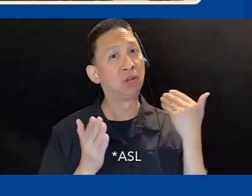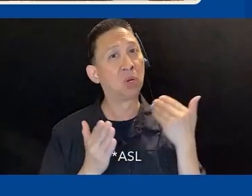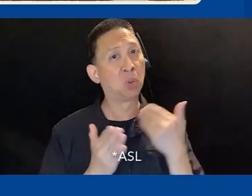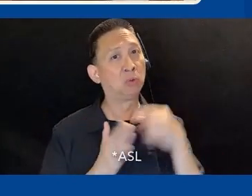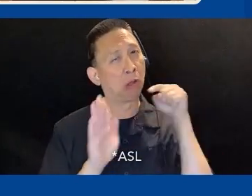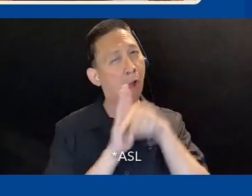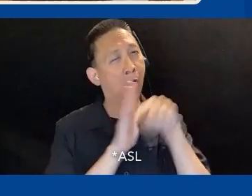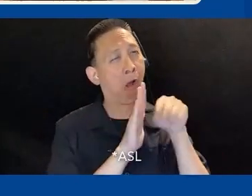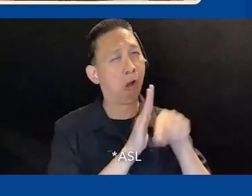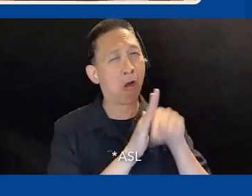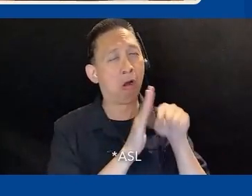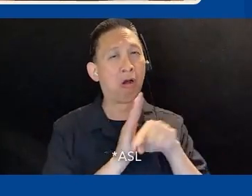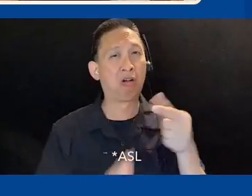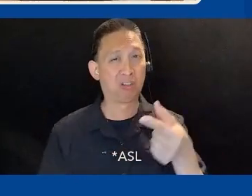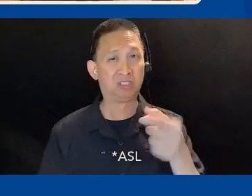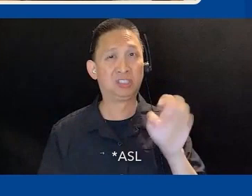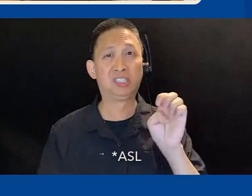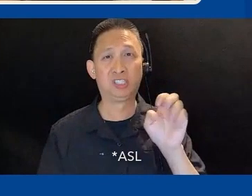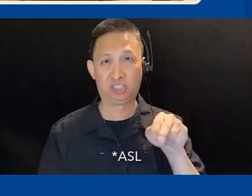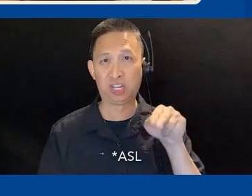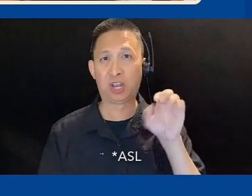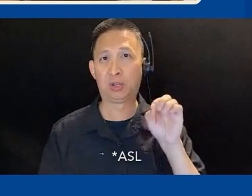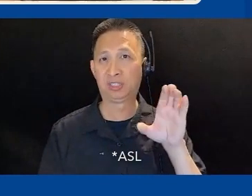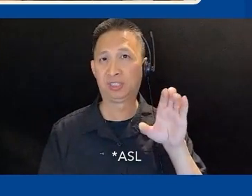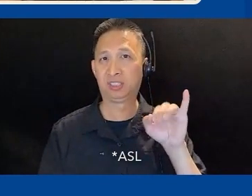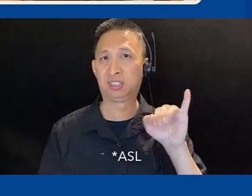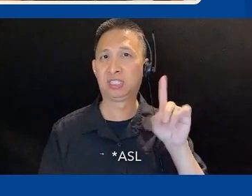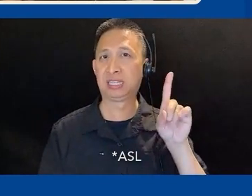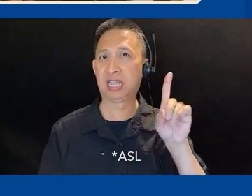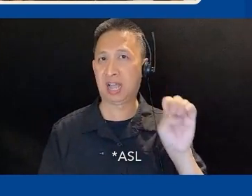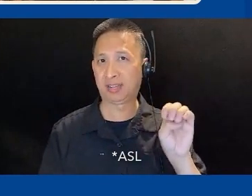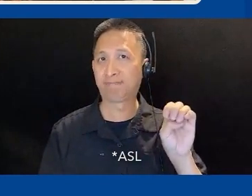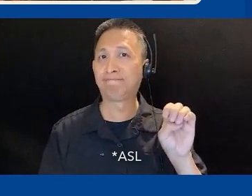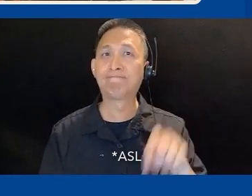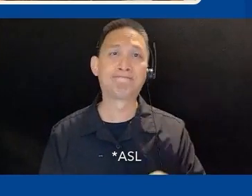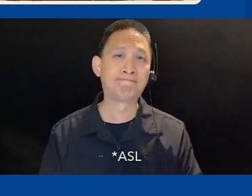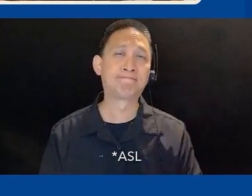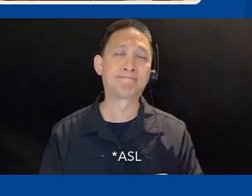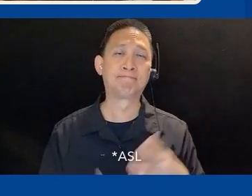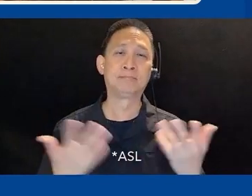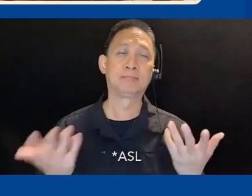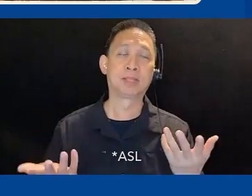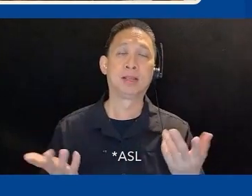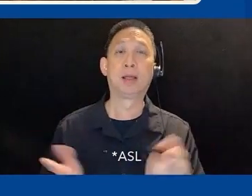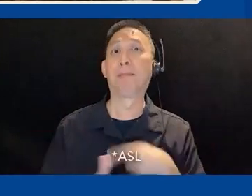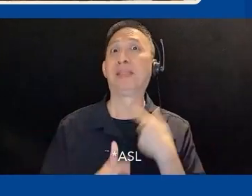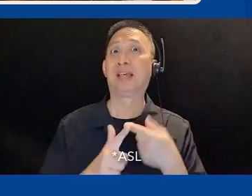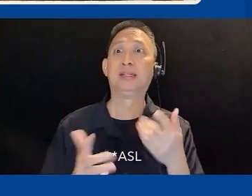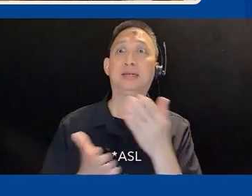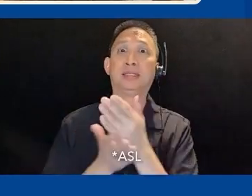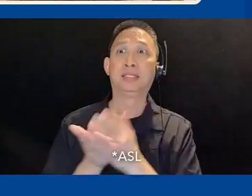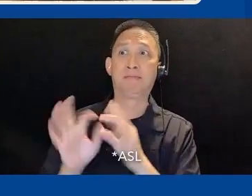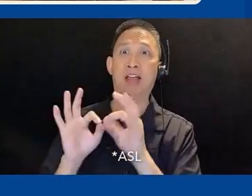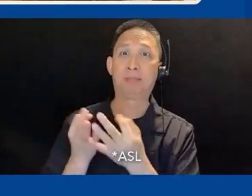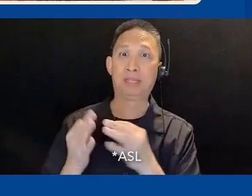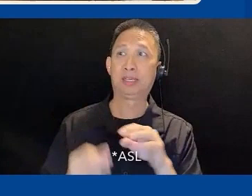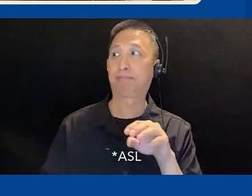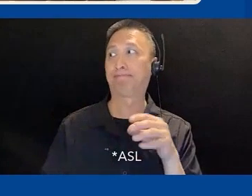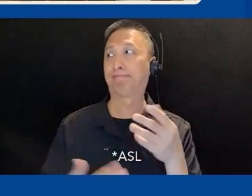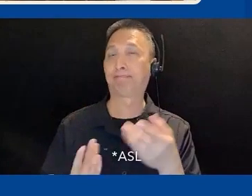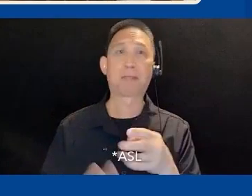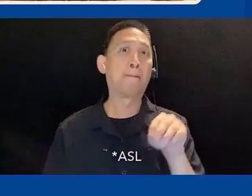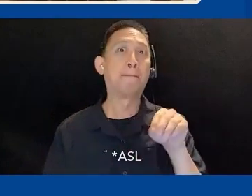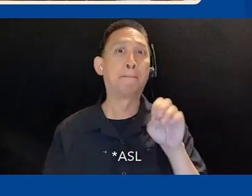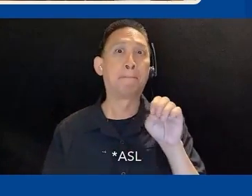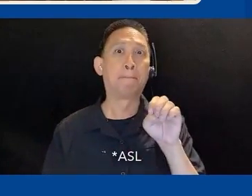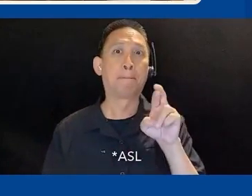whole Islamophobia industry supported by people like the Mercer family, who've poured hundreds of millions